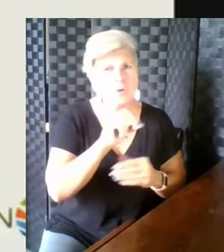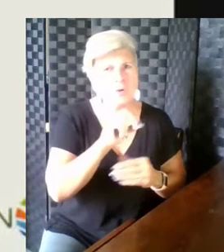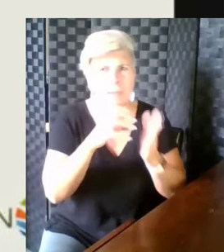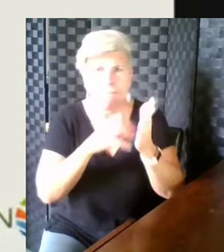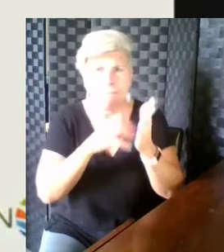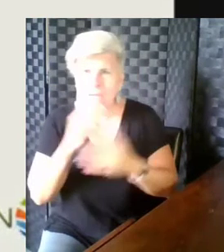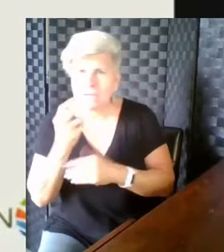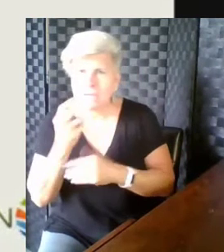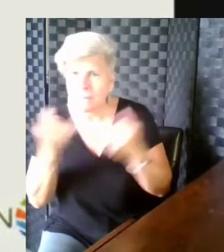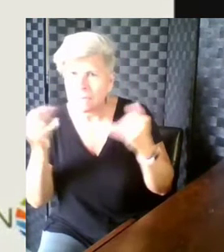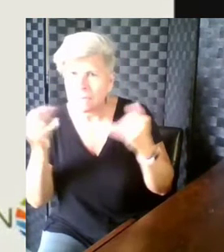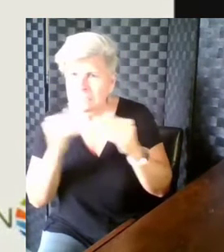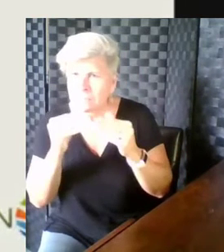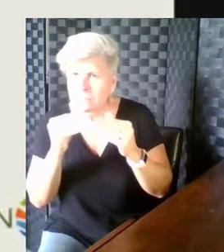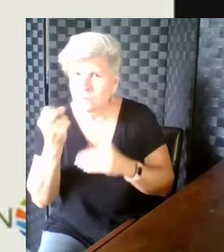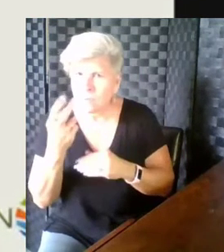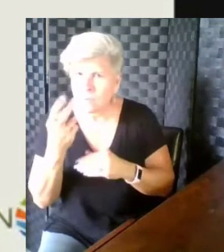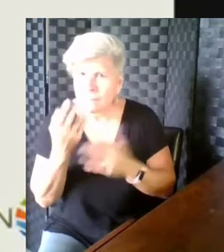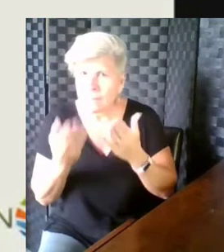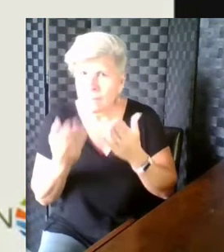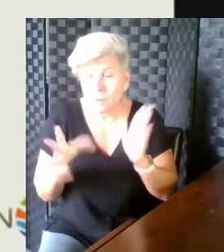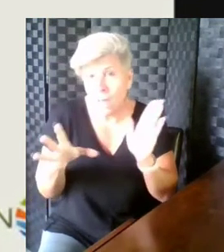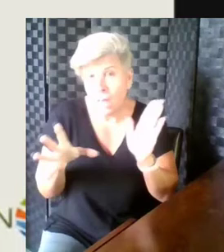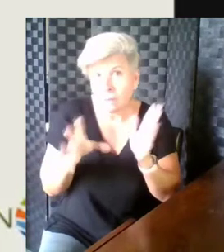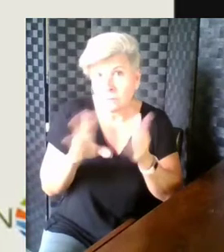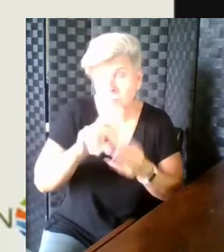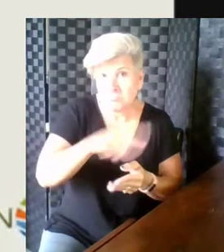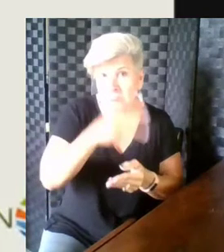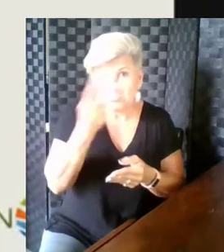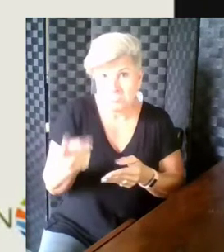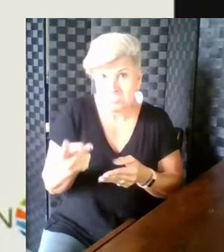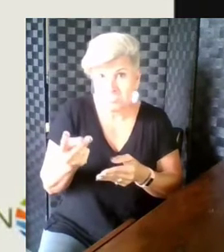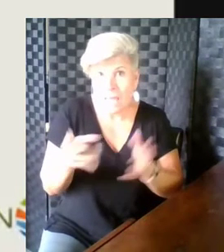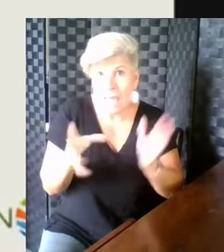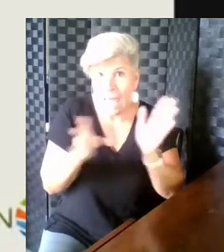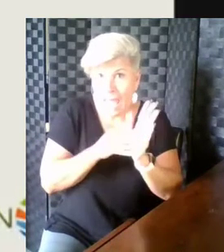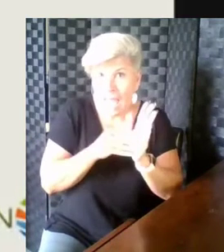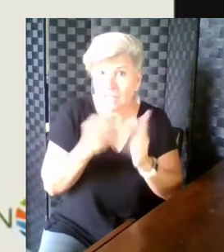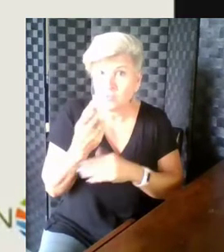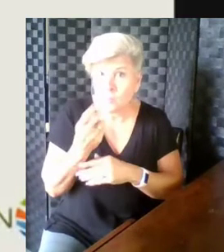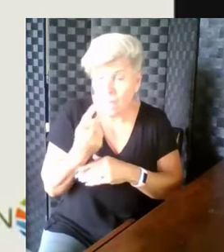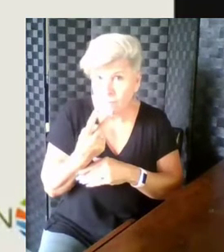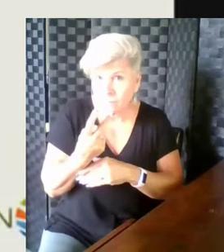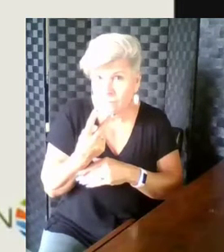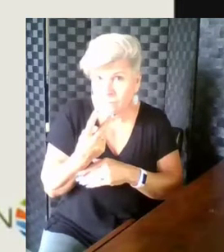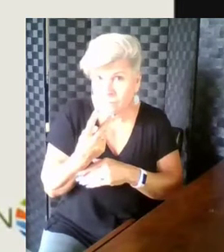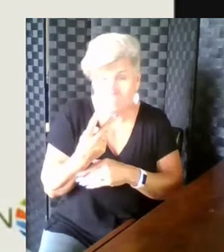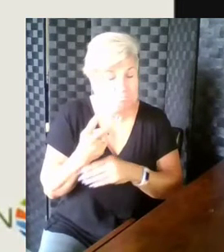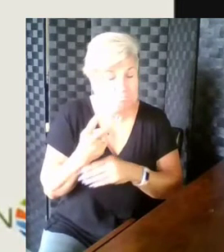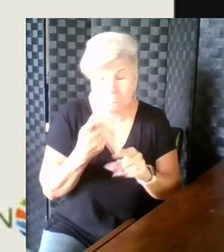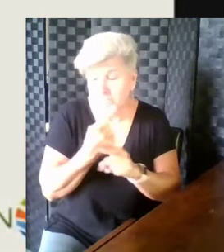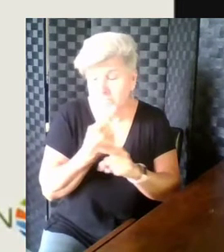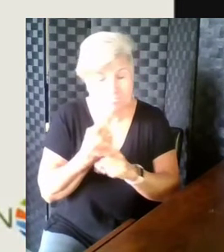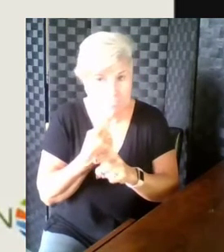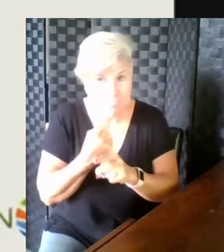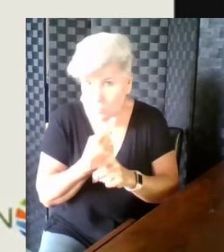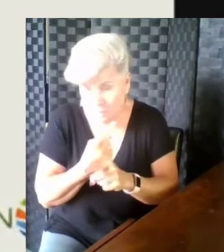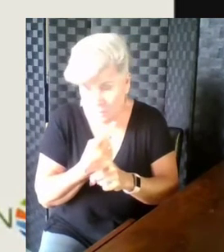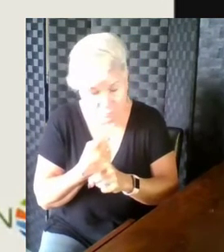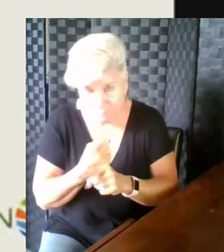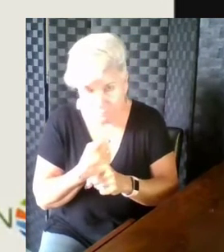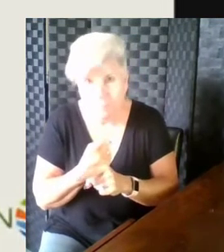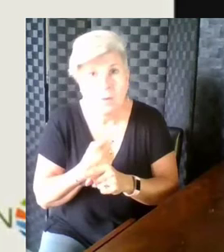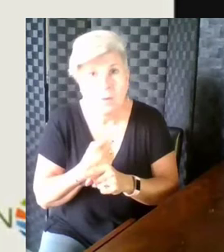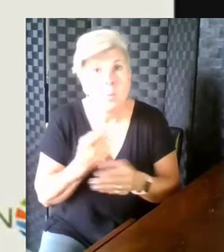blank equals 12, you may think all you need to do is reverse the operation and add 12 plus 30 to get your unknown value.